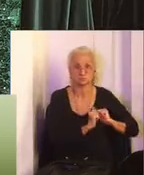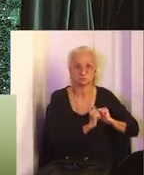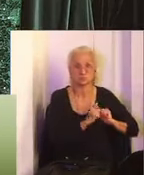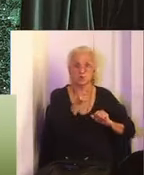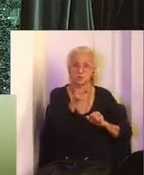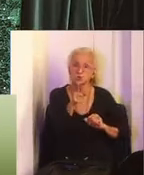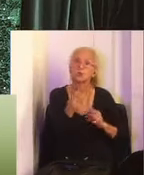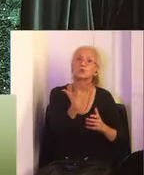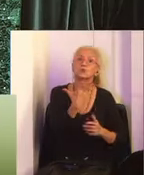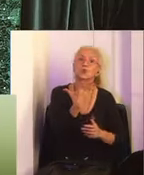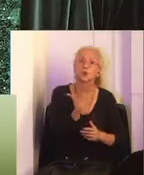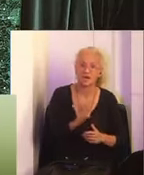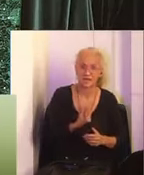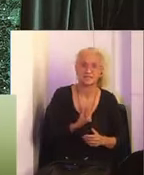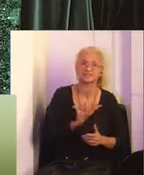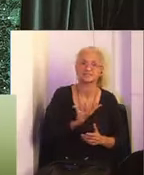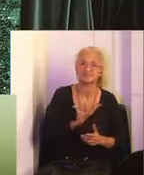are kind.